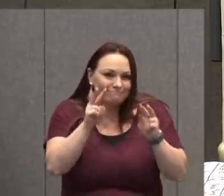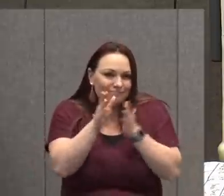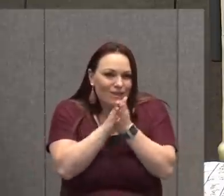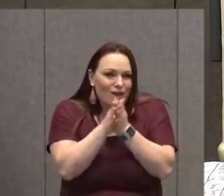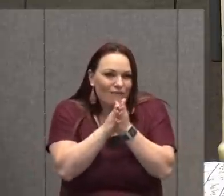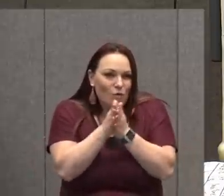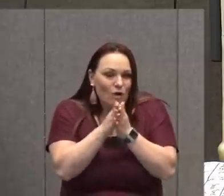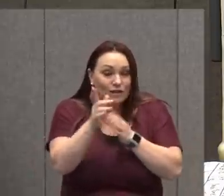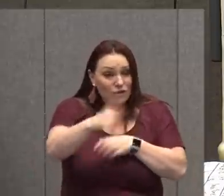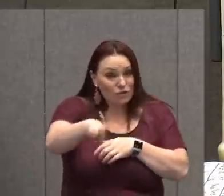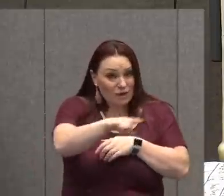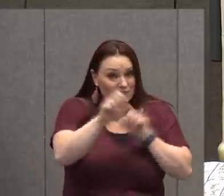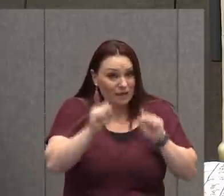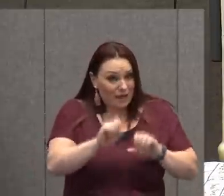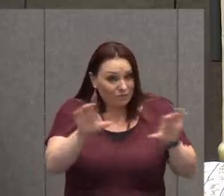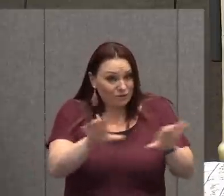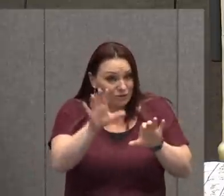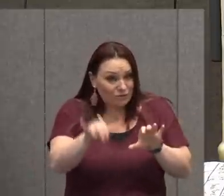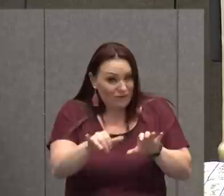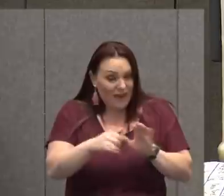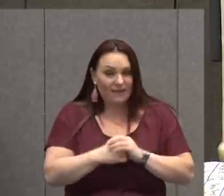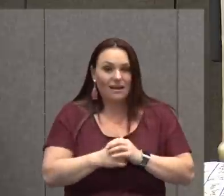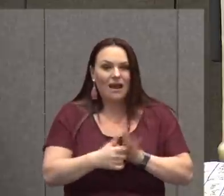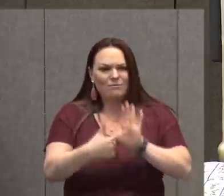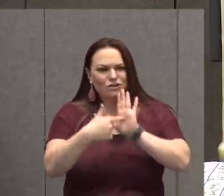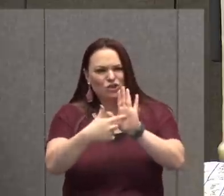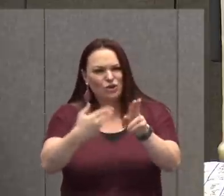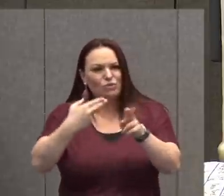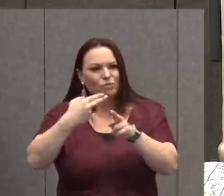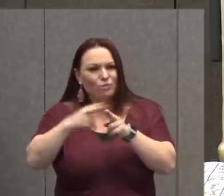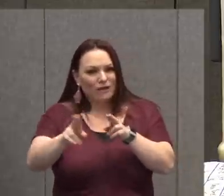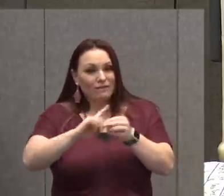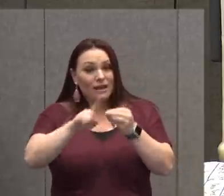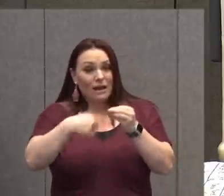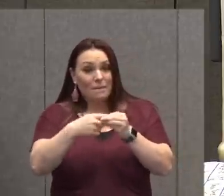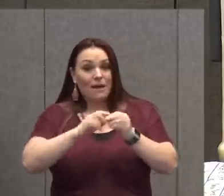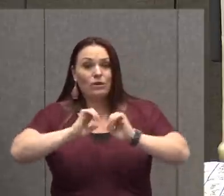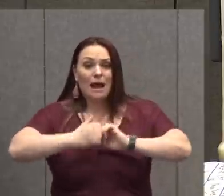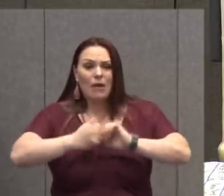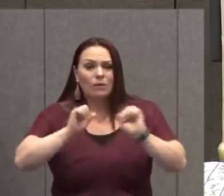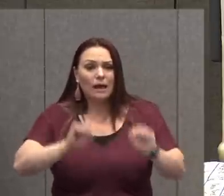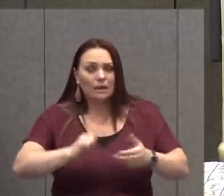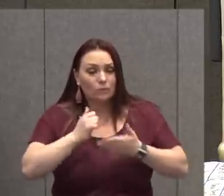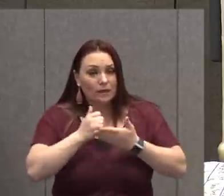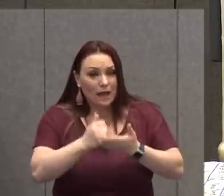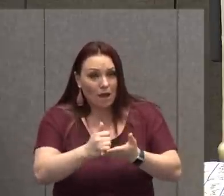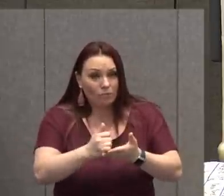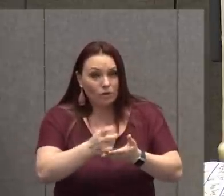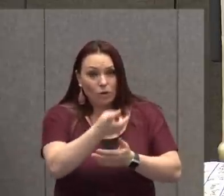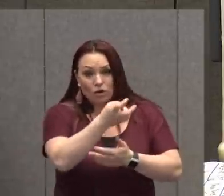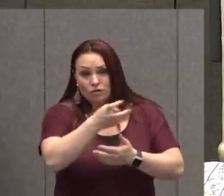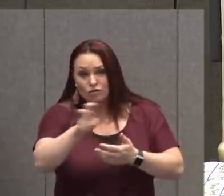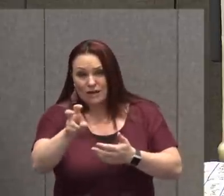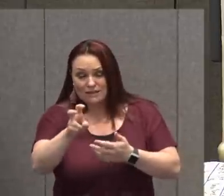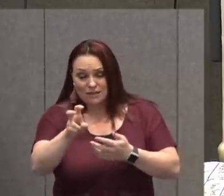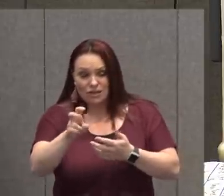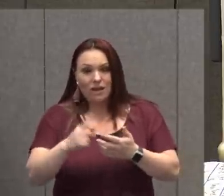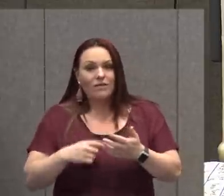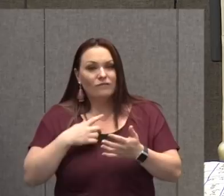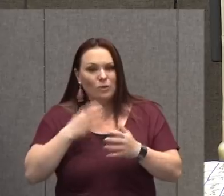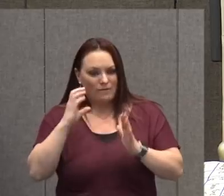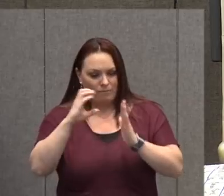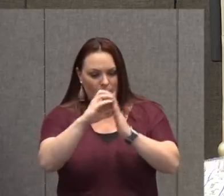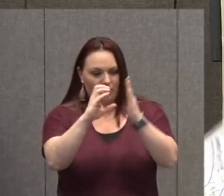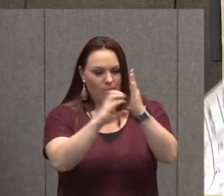I'm going to show you something really briefly about a way to help you transition from one paragraph